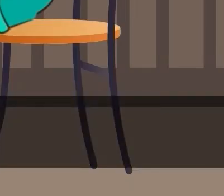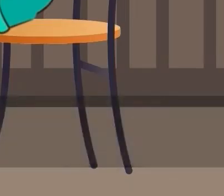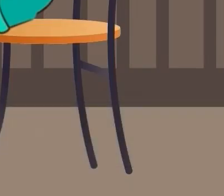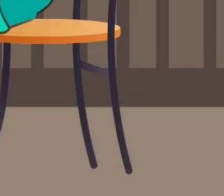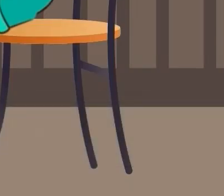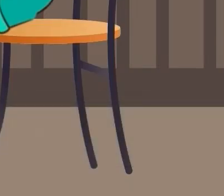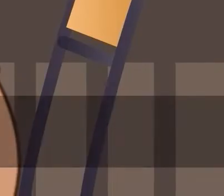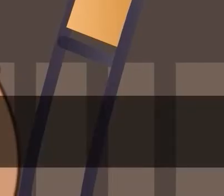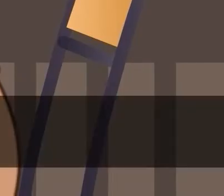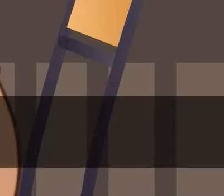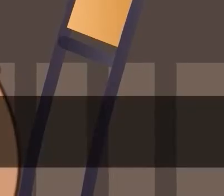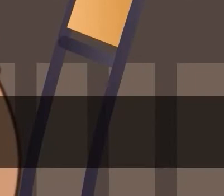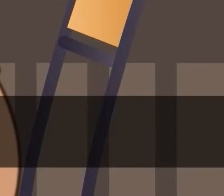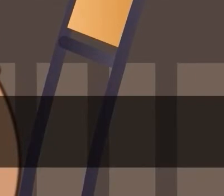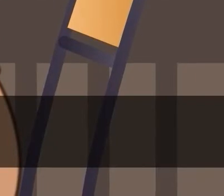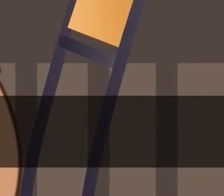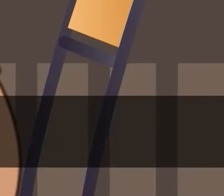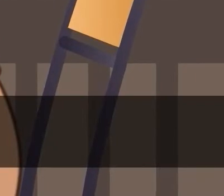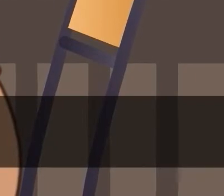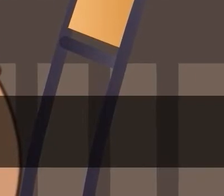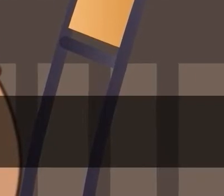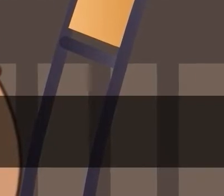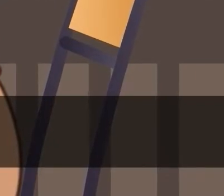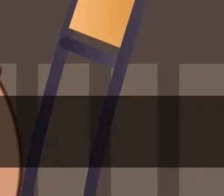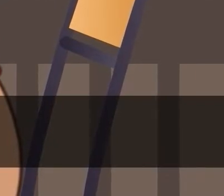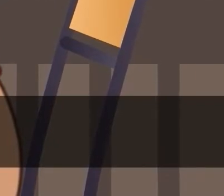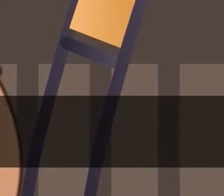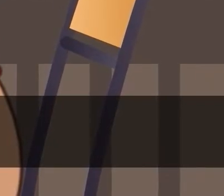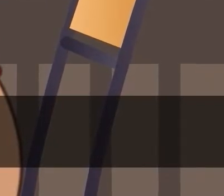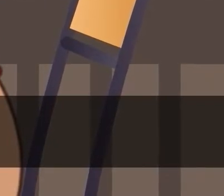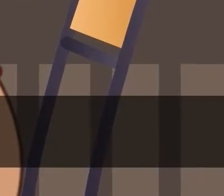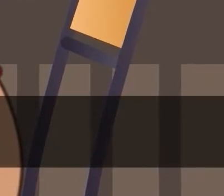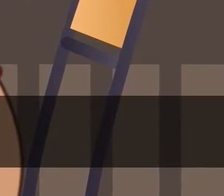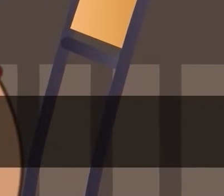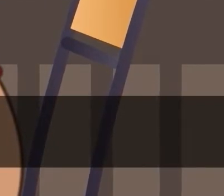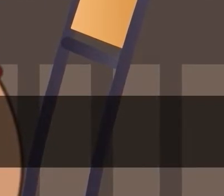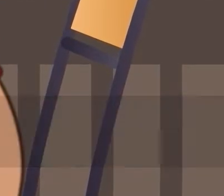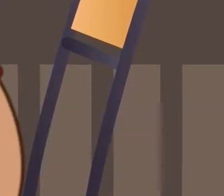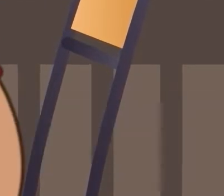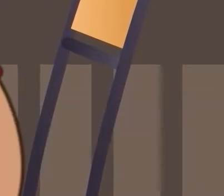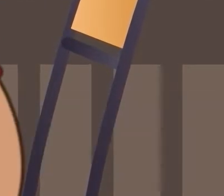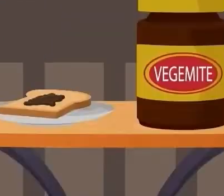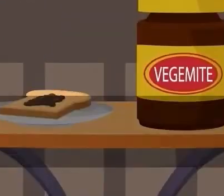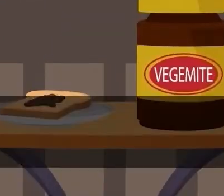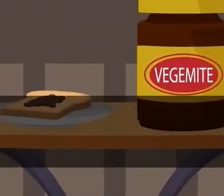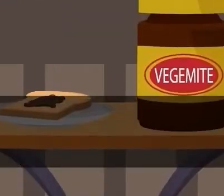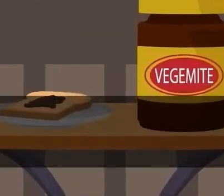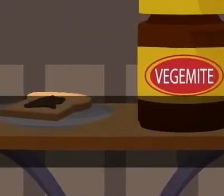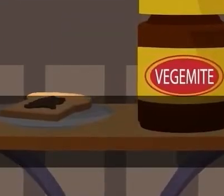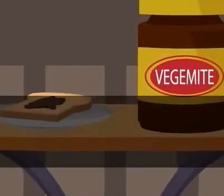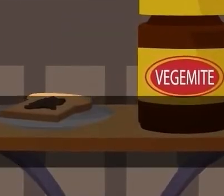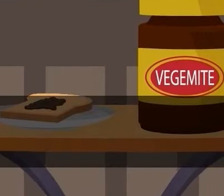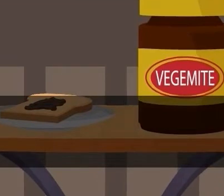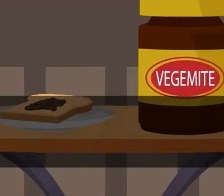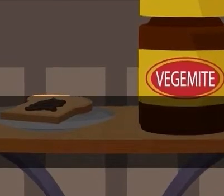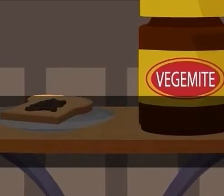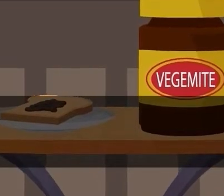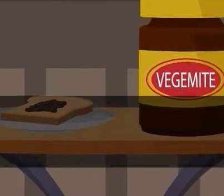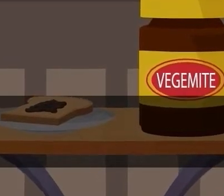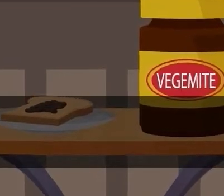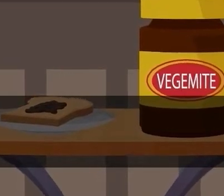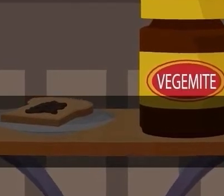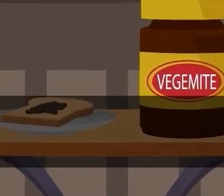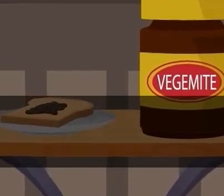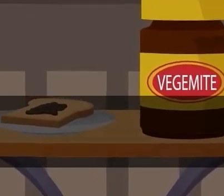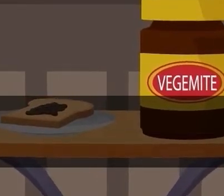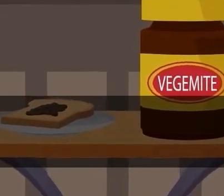Interesting. Pedro, how was your trip to Australia? Did you like it? Sure, I knew many